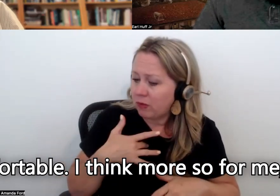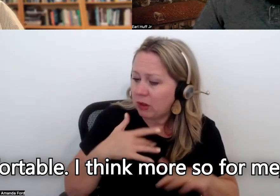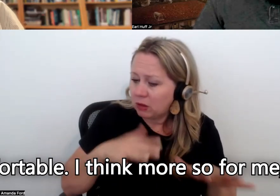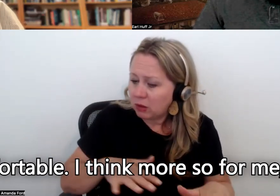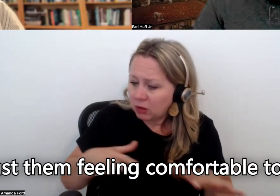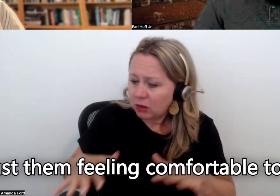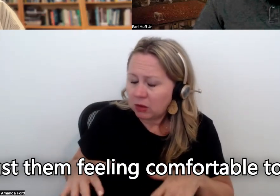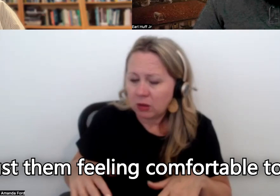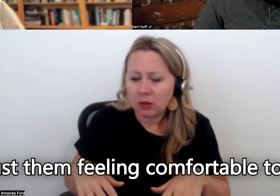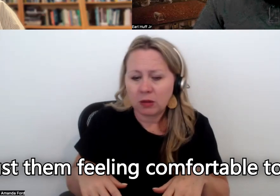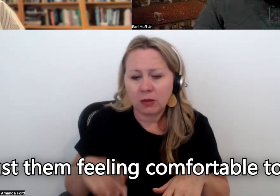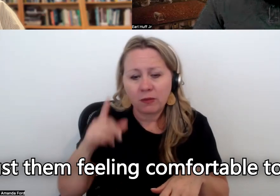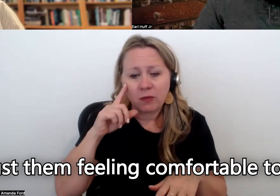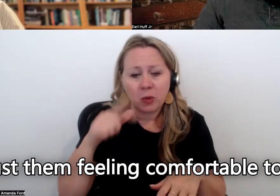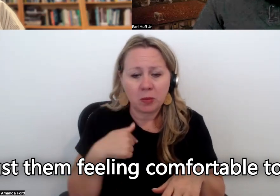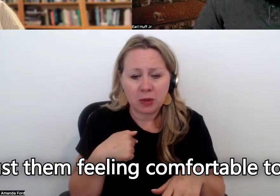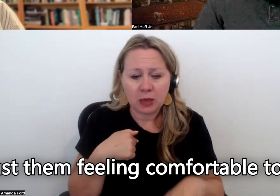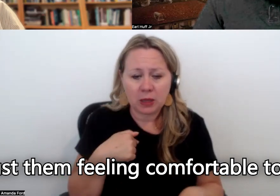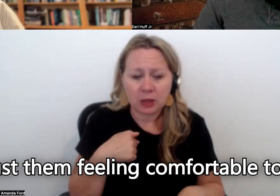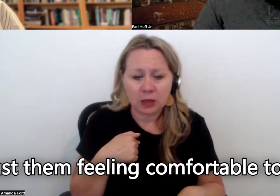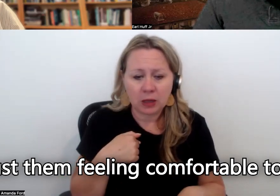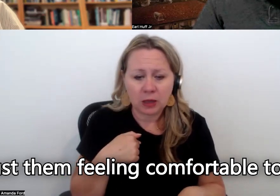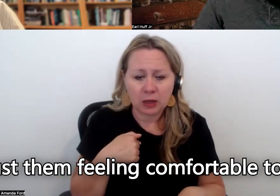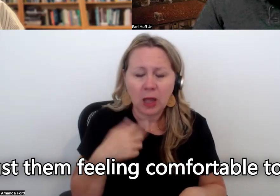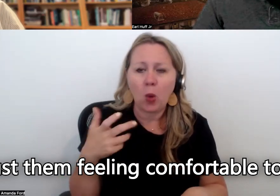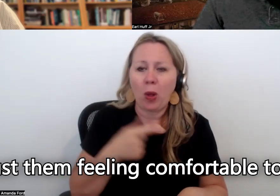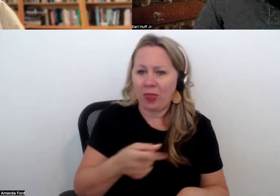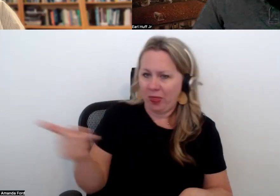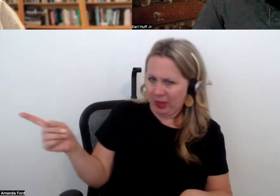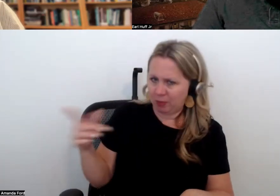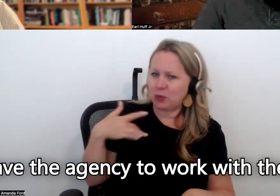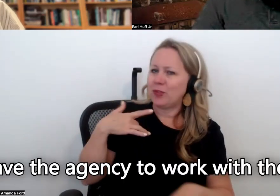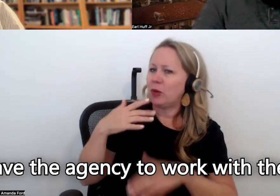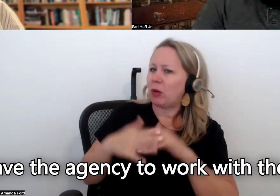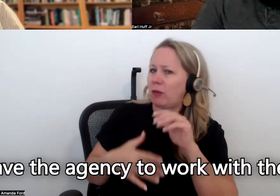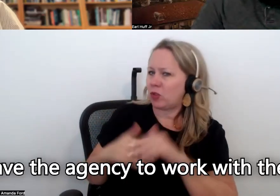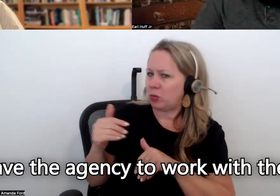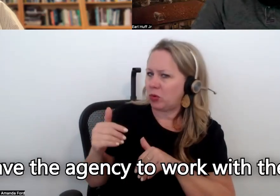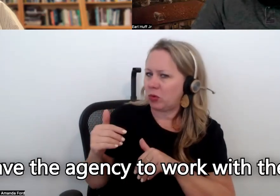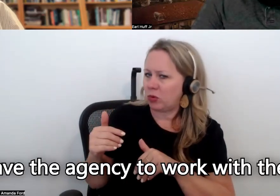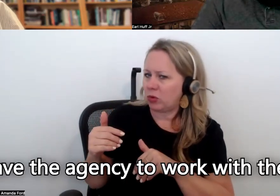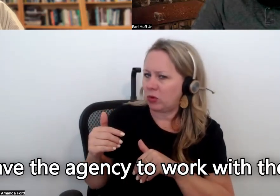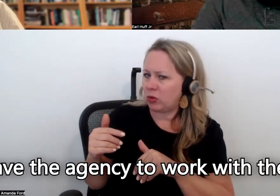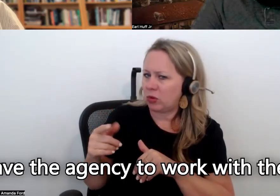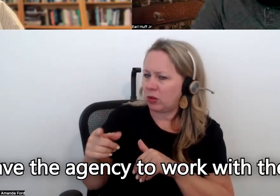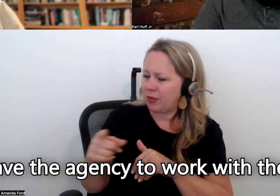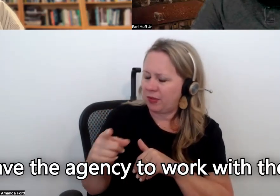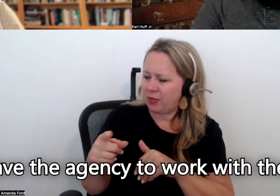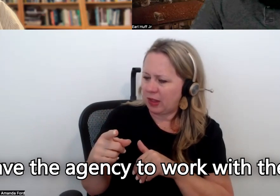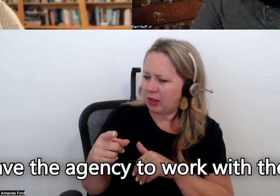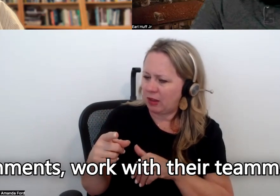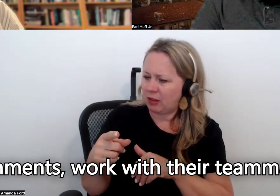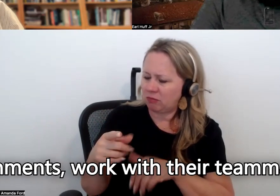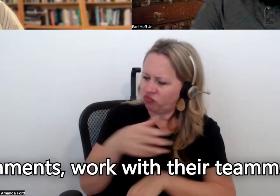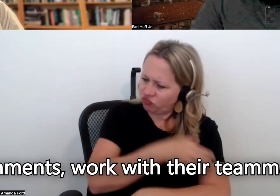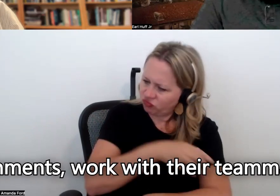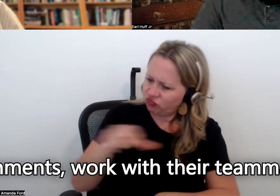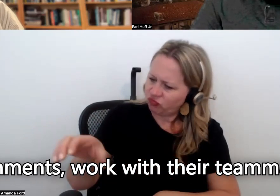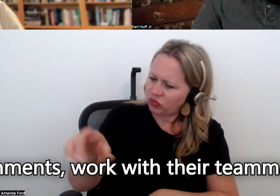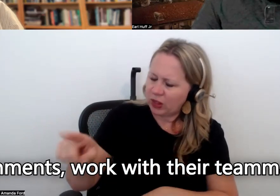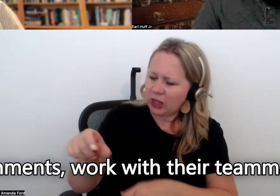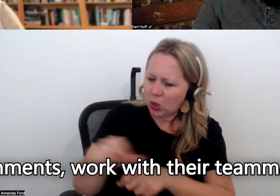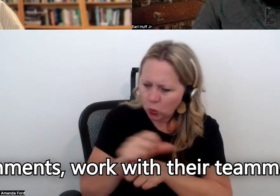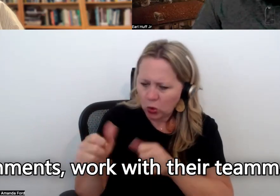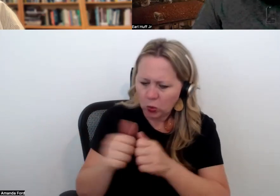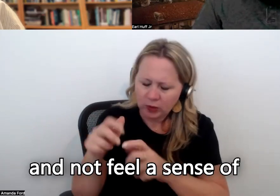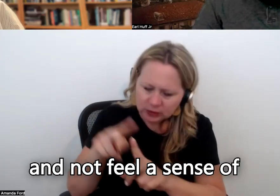so for me is just them feeling comfortable to have the agency to work with the assignments, work